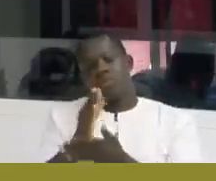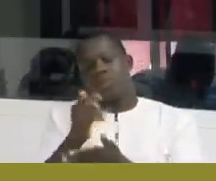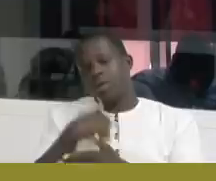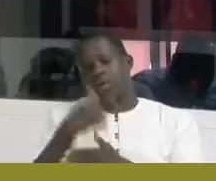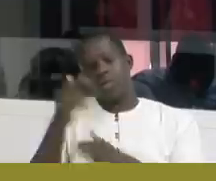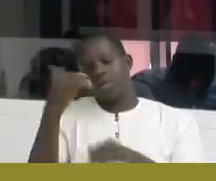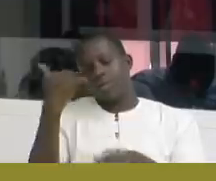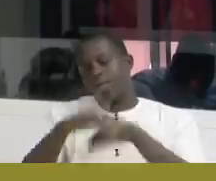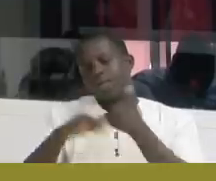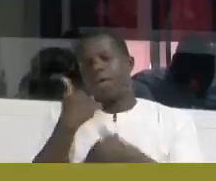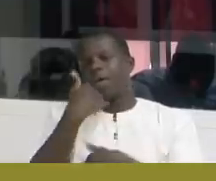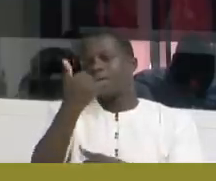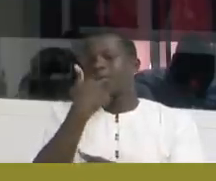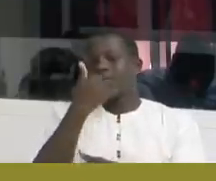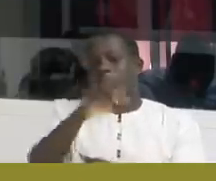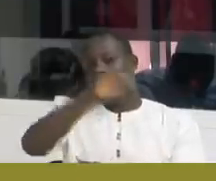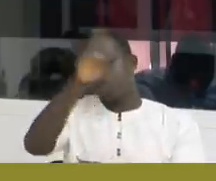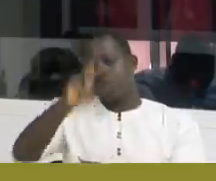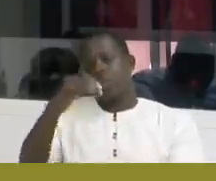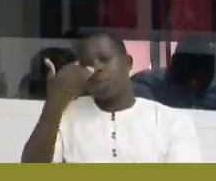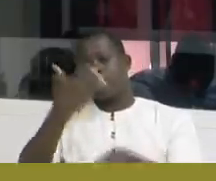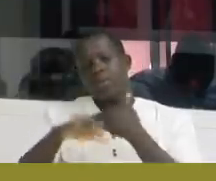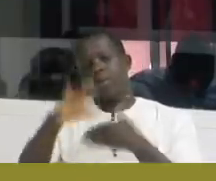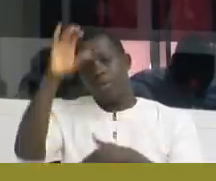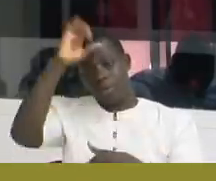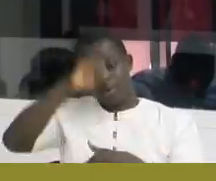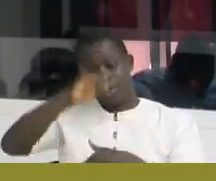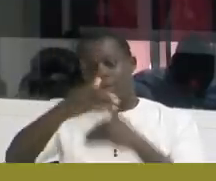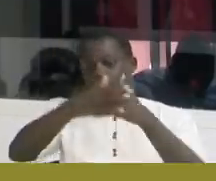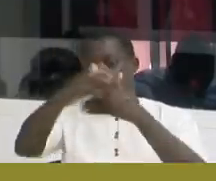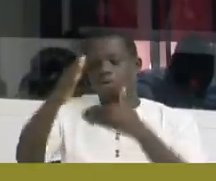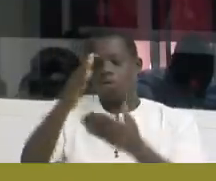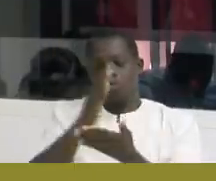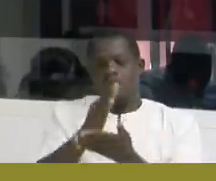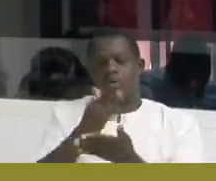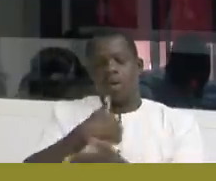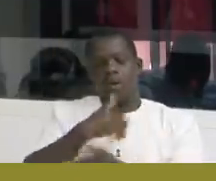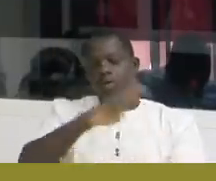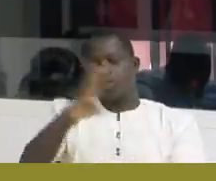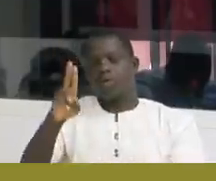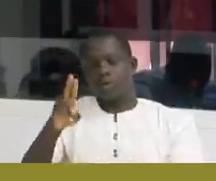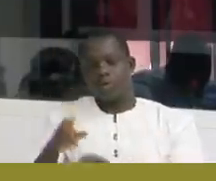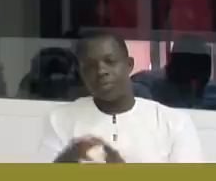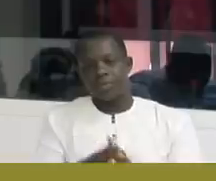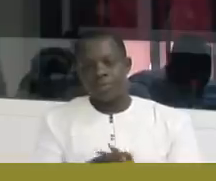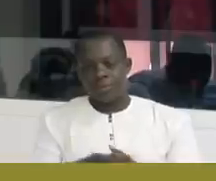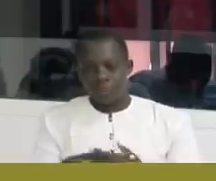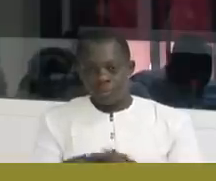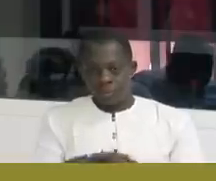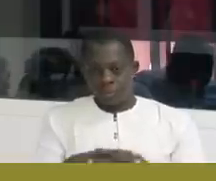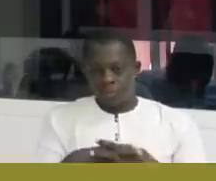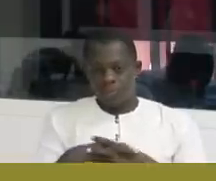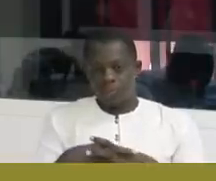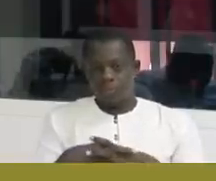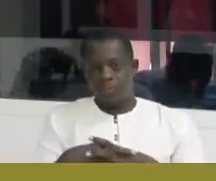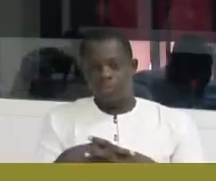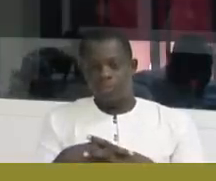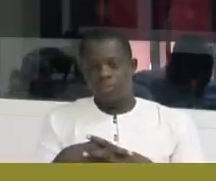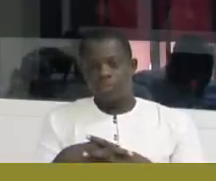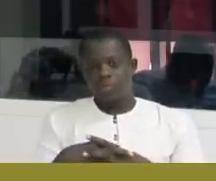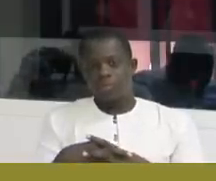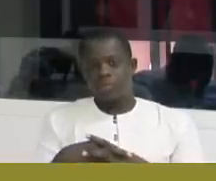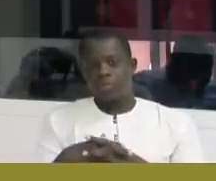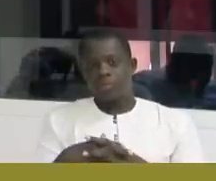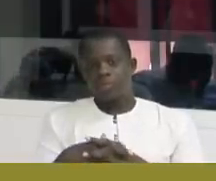and I did not try to get to the bottom of it. Definitely I didn't. Proceed, please. Yes, sir. So,